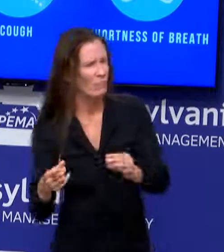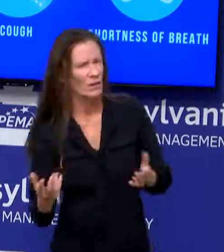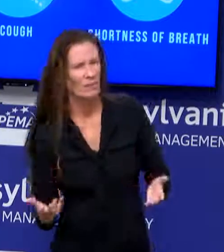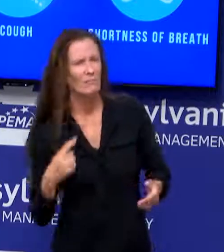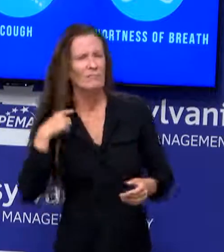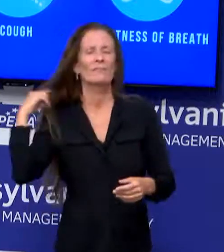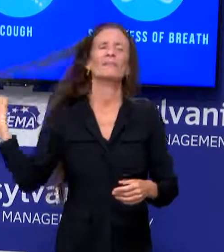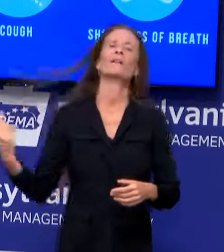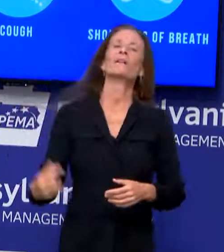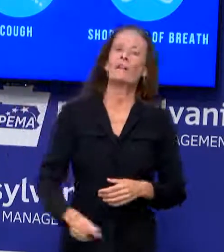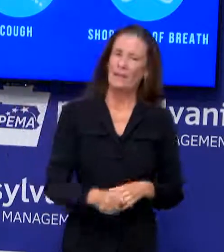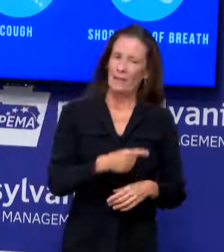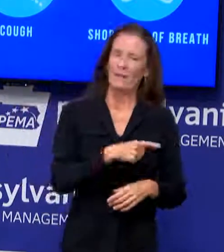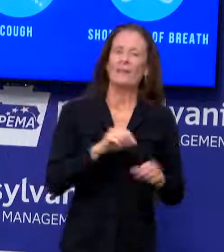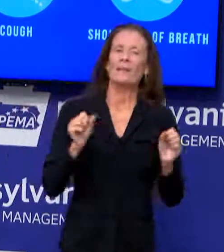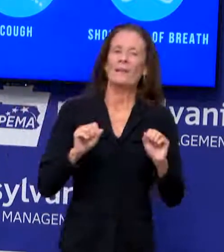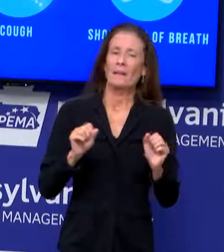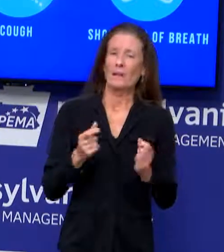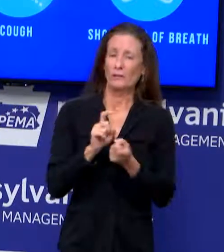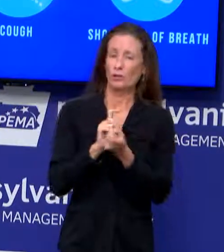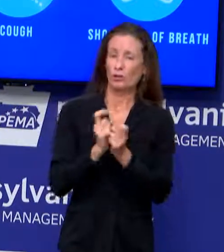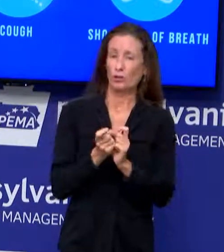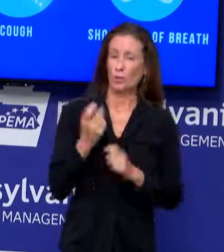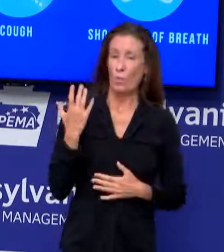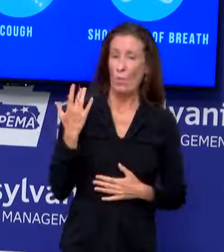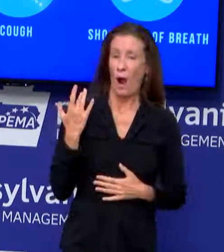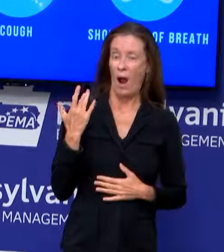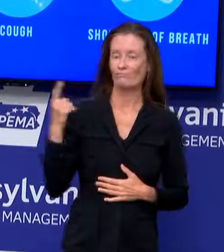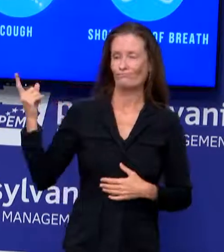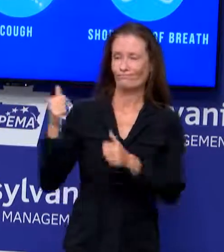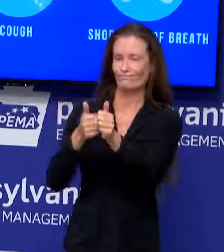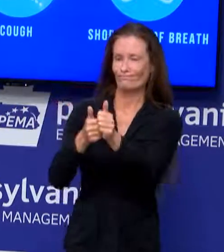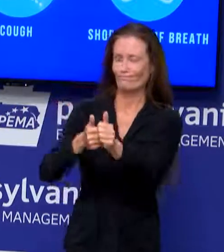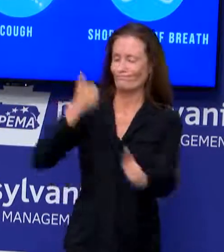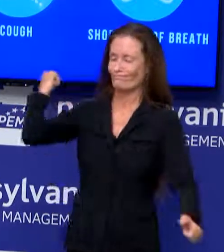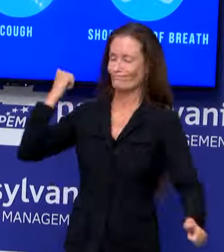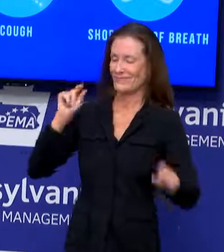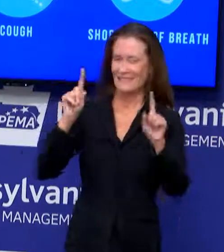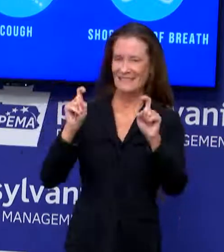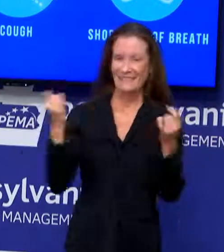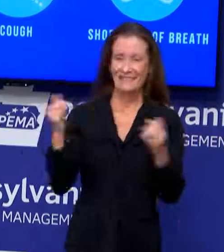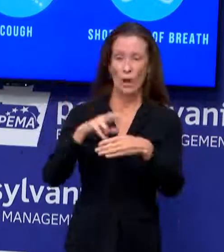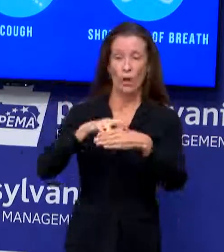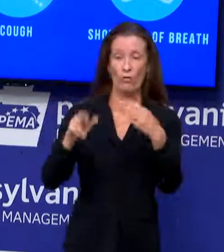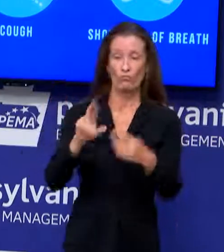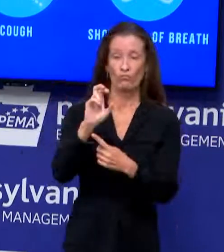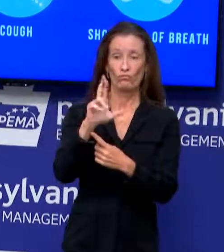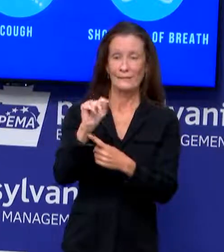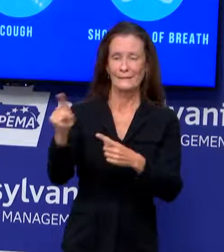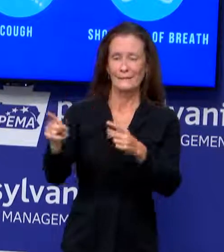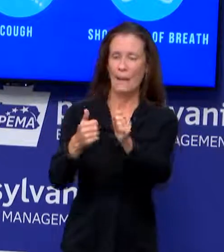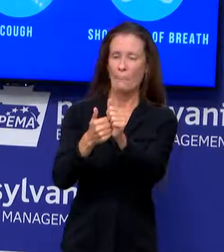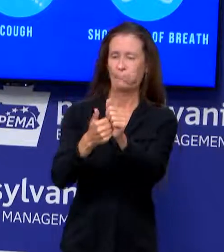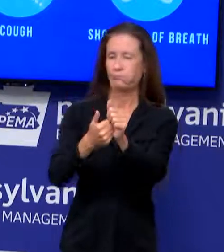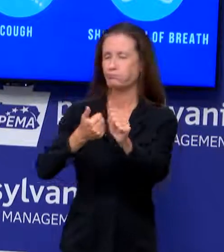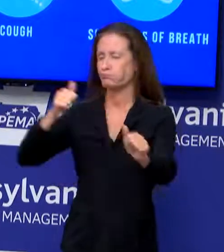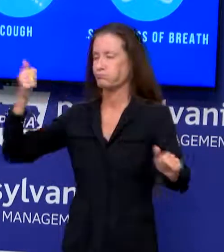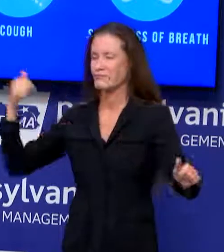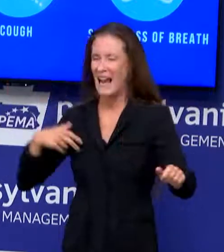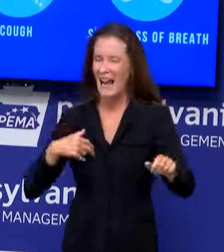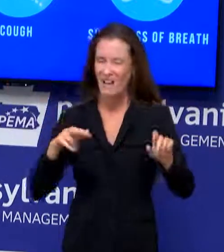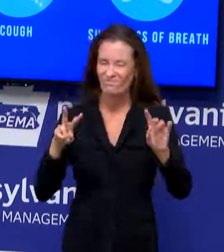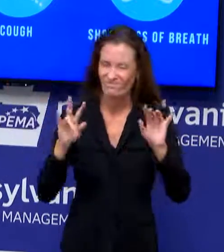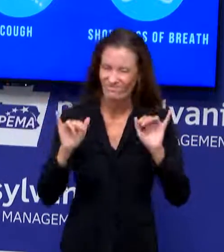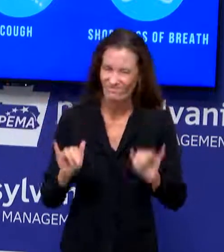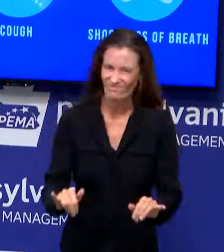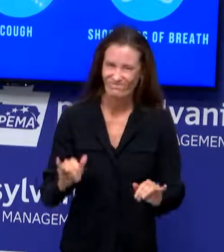changing are the delay times, right? So that there are some of the delay times in the last week or so, and I think we talked about this last week, are better. So we